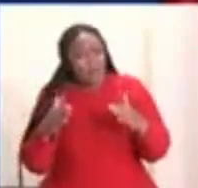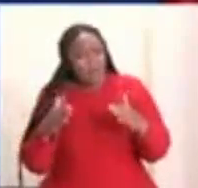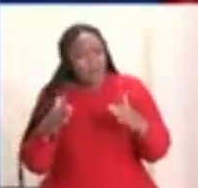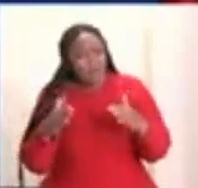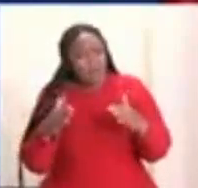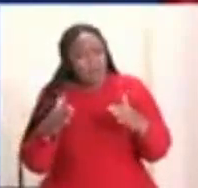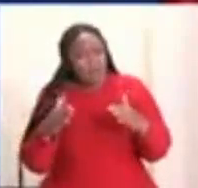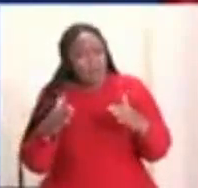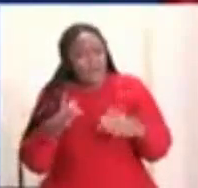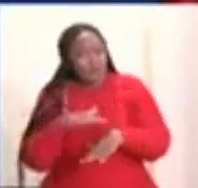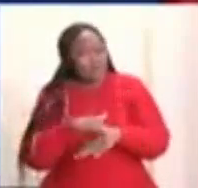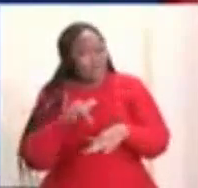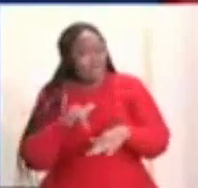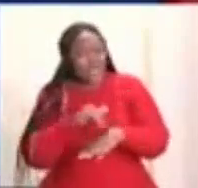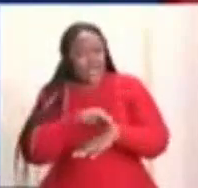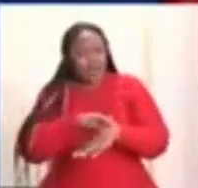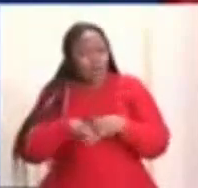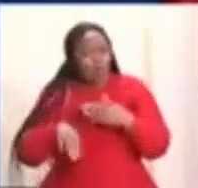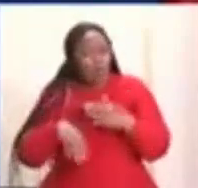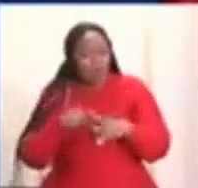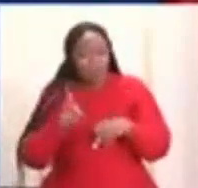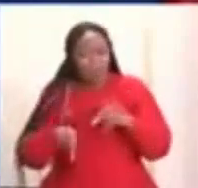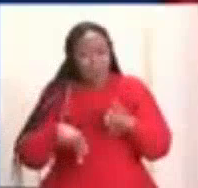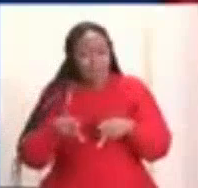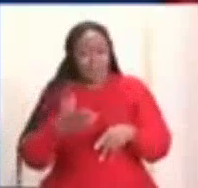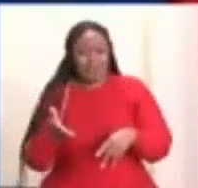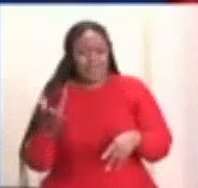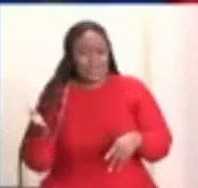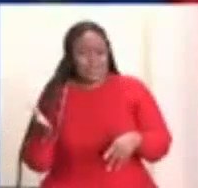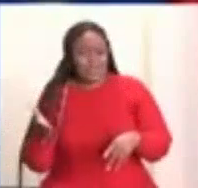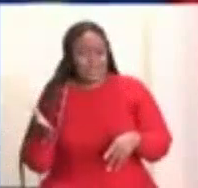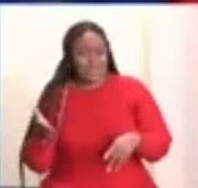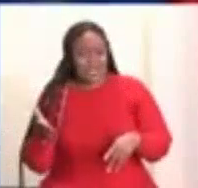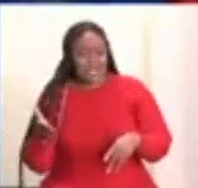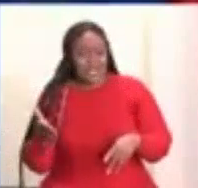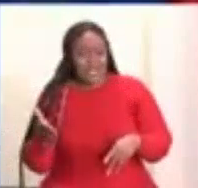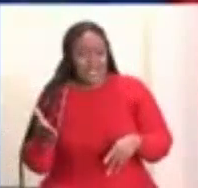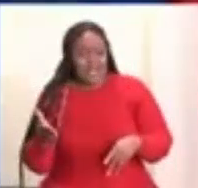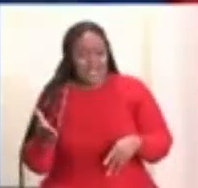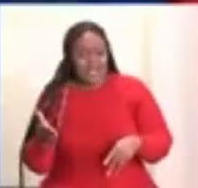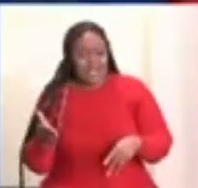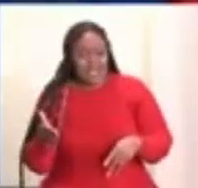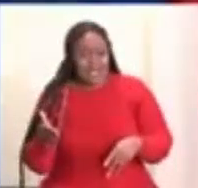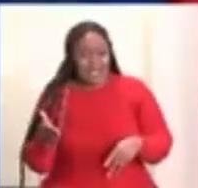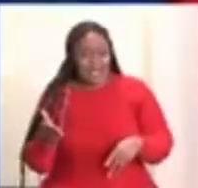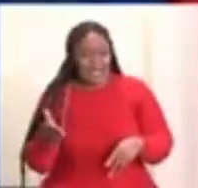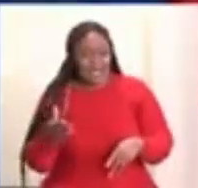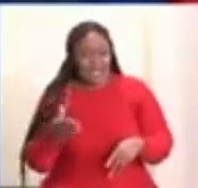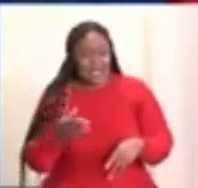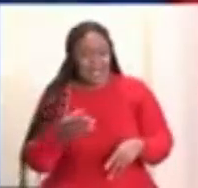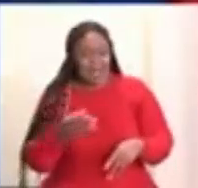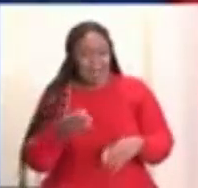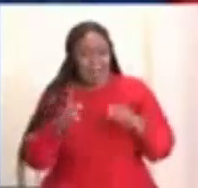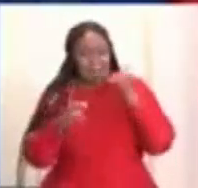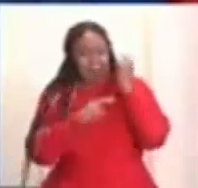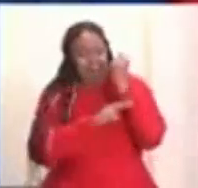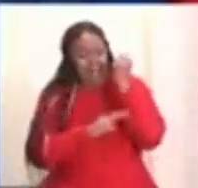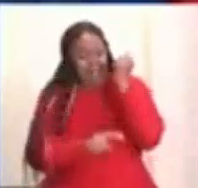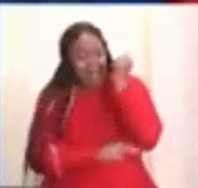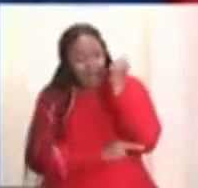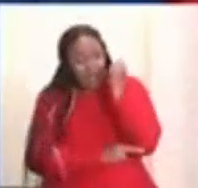people's navel string and tossing it outside in a garbage bag. That cannot be how we treat